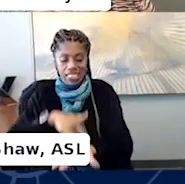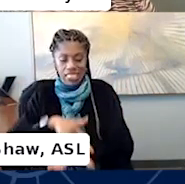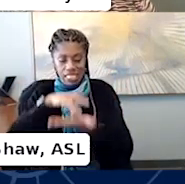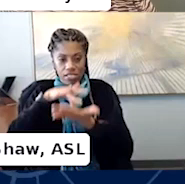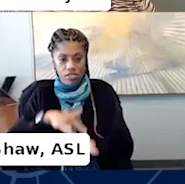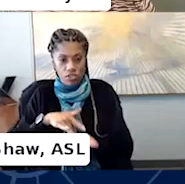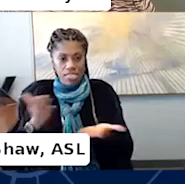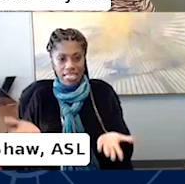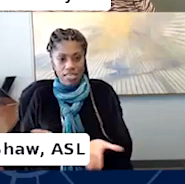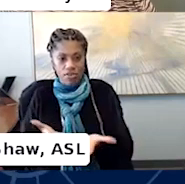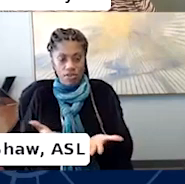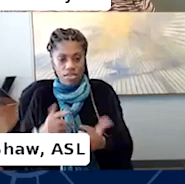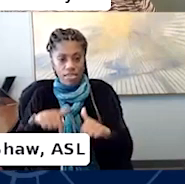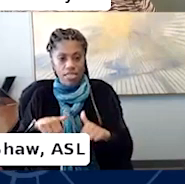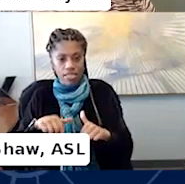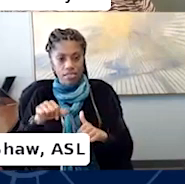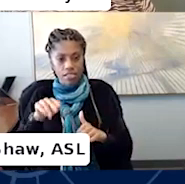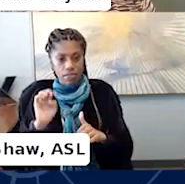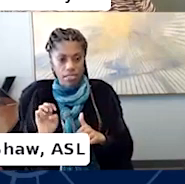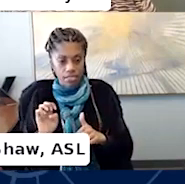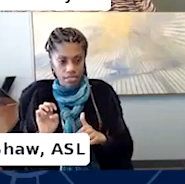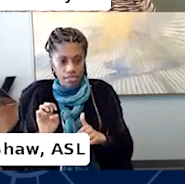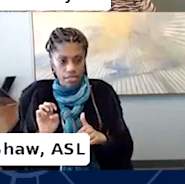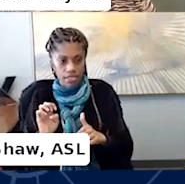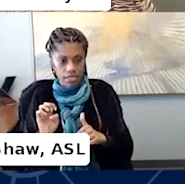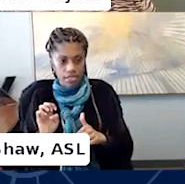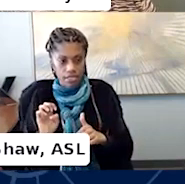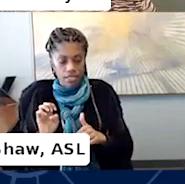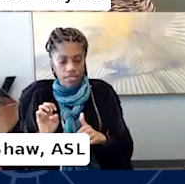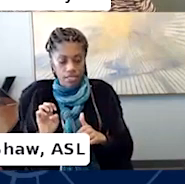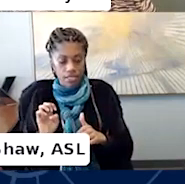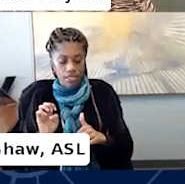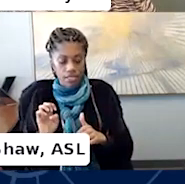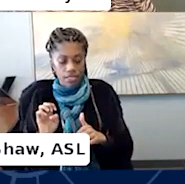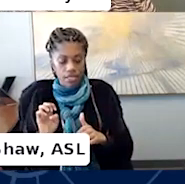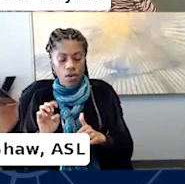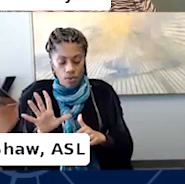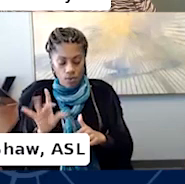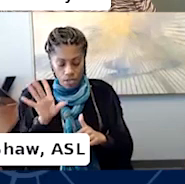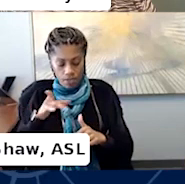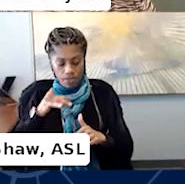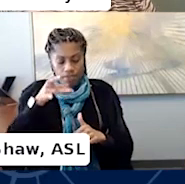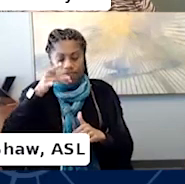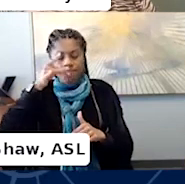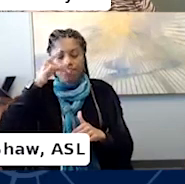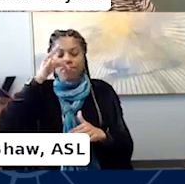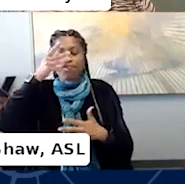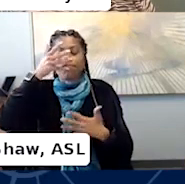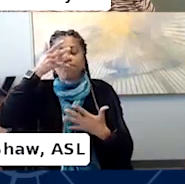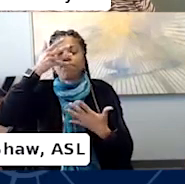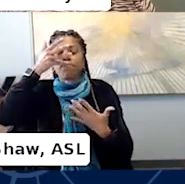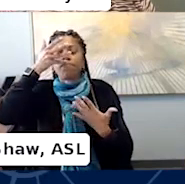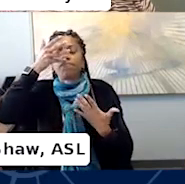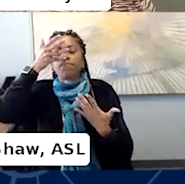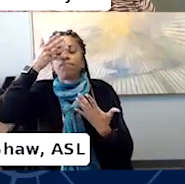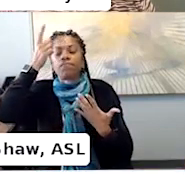Just taking a moment for us to collectively inhale through our nose.